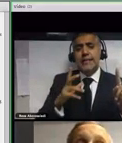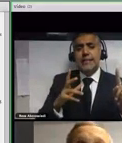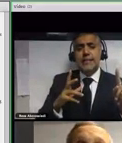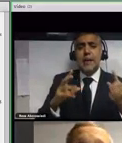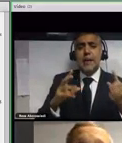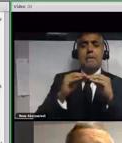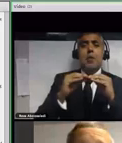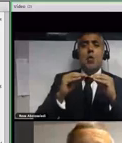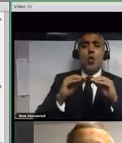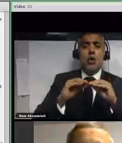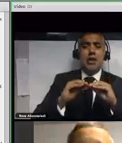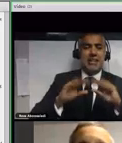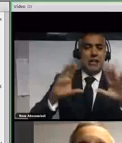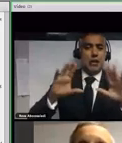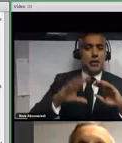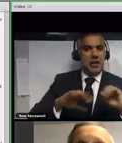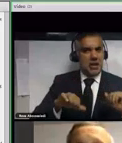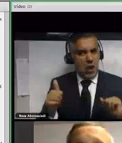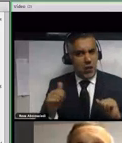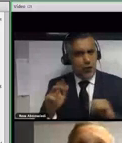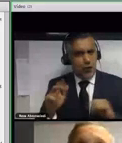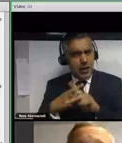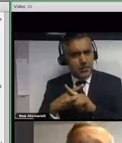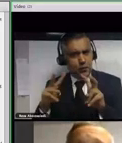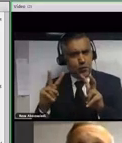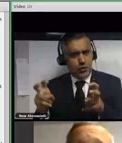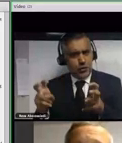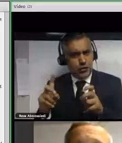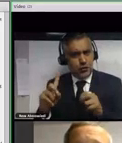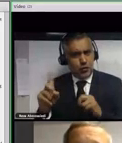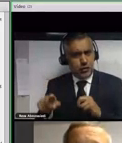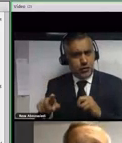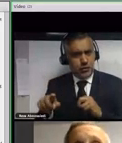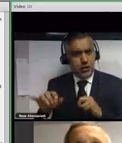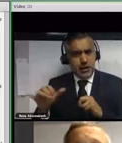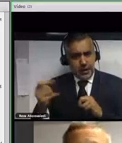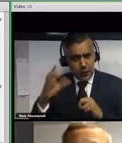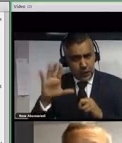it's much clearer than other types of questions in terms of understanding the issues that people